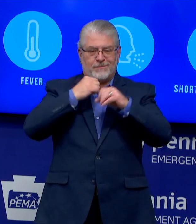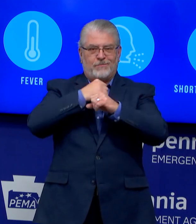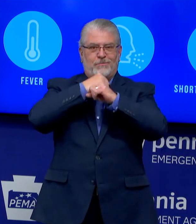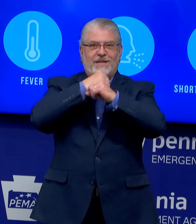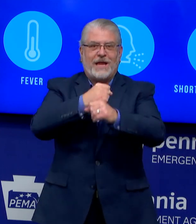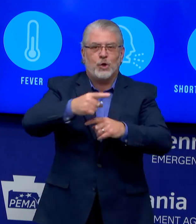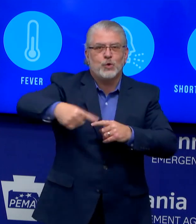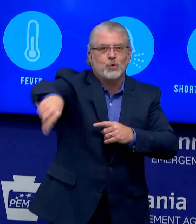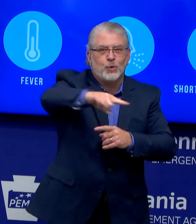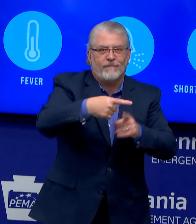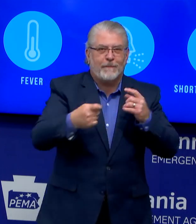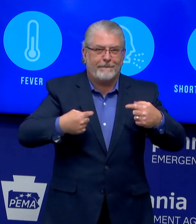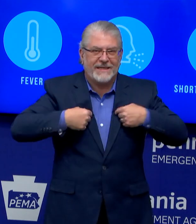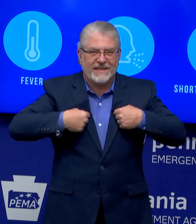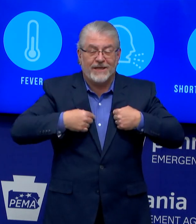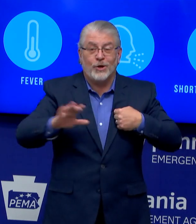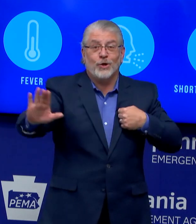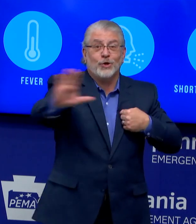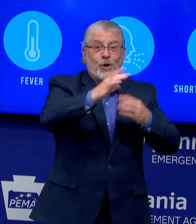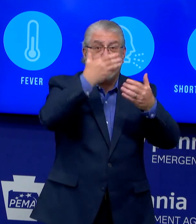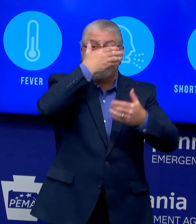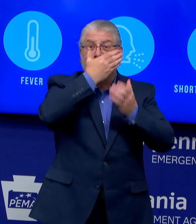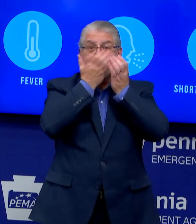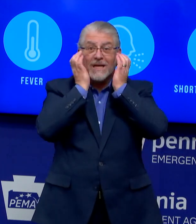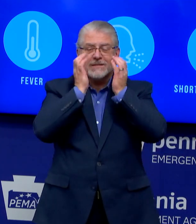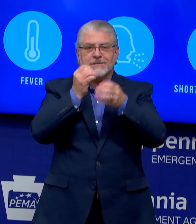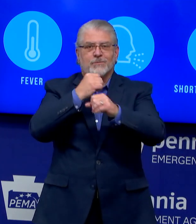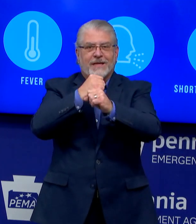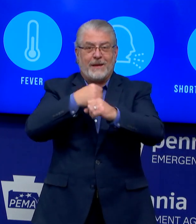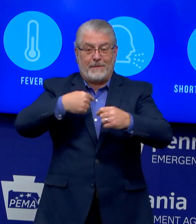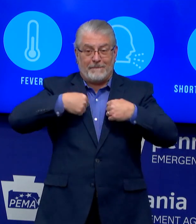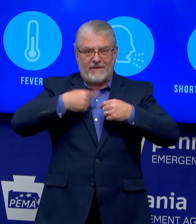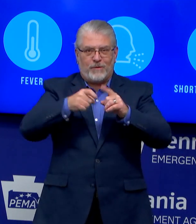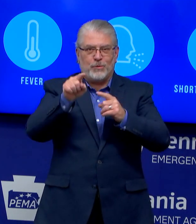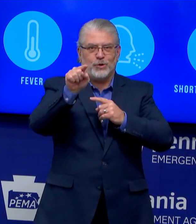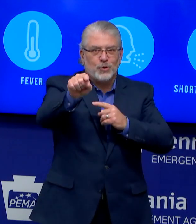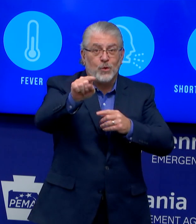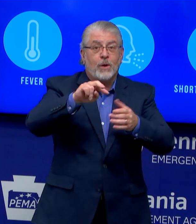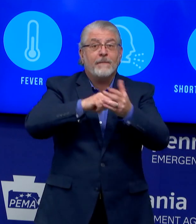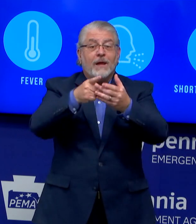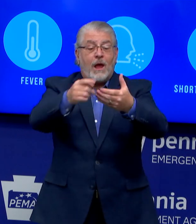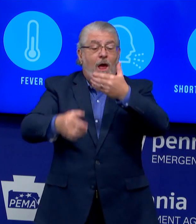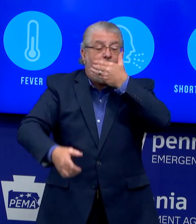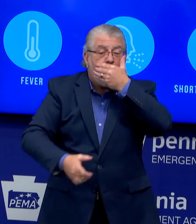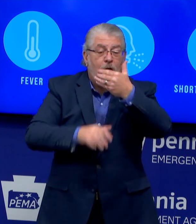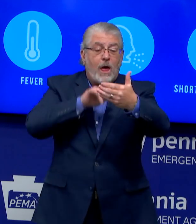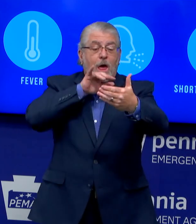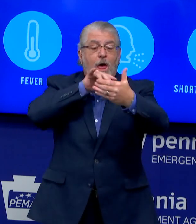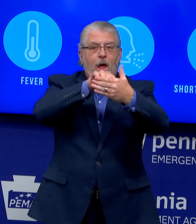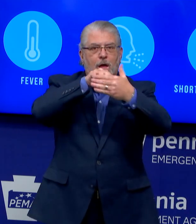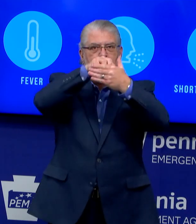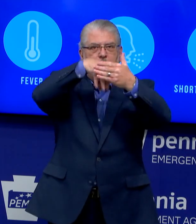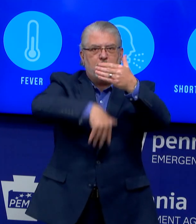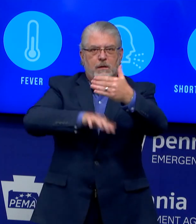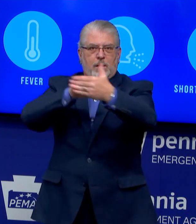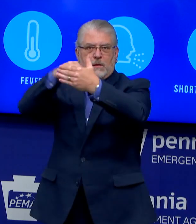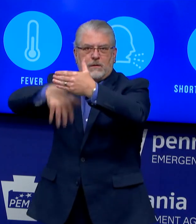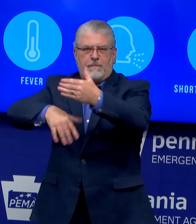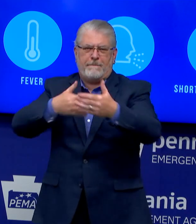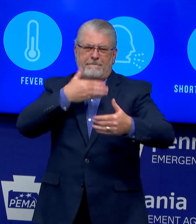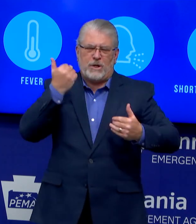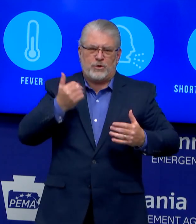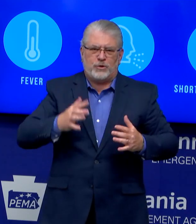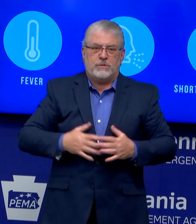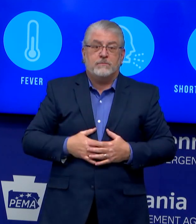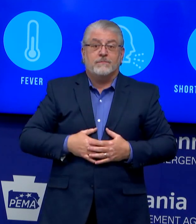everyday prevention measures can help slow the spread of this dangerous virus, COVID-19, and give hope